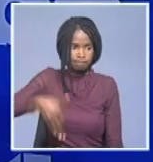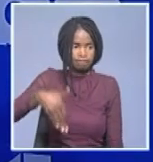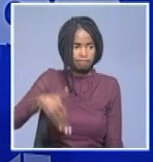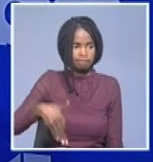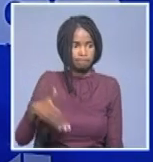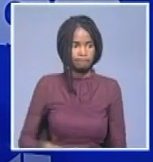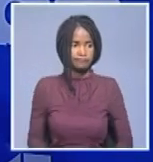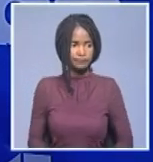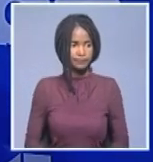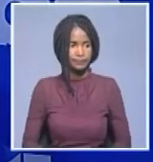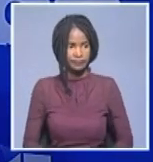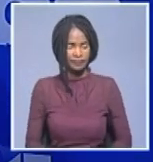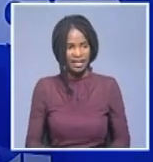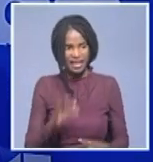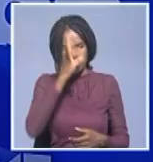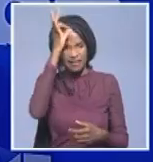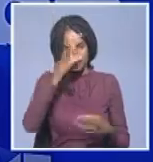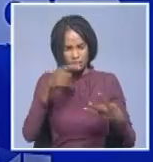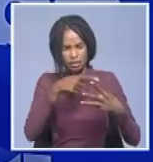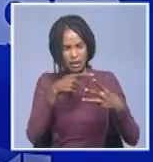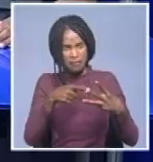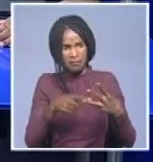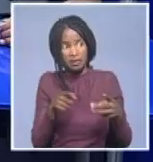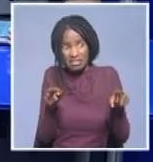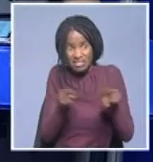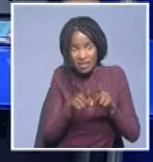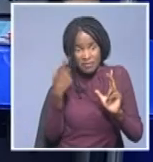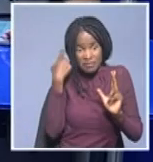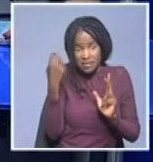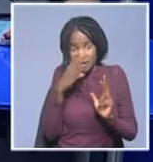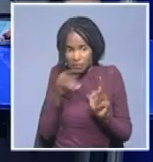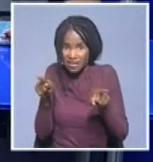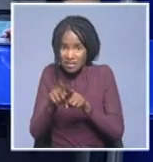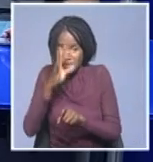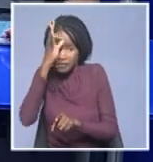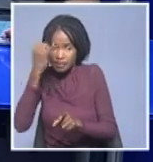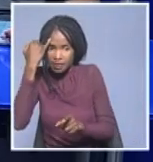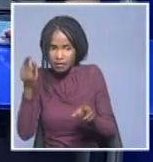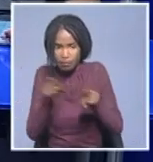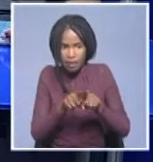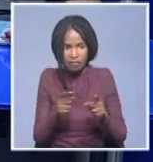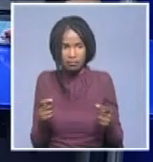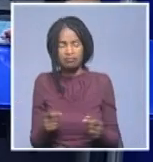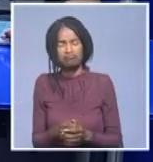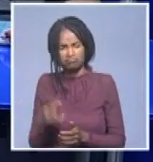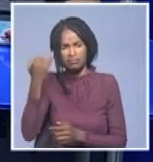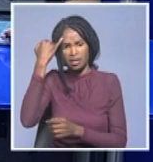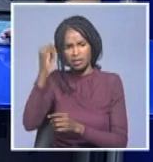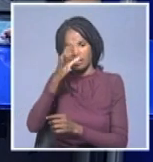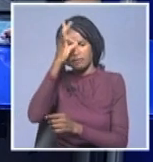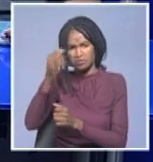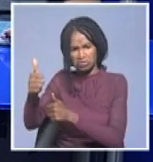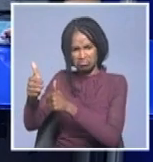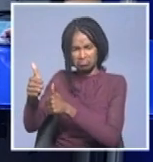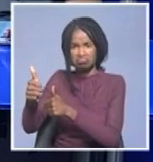Mr. Minister, what do you make to some of those comments, some of them actually echoing what you just mentioned now? The comments are very positive, and